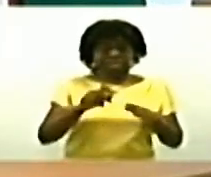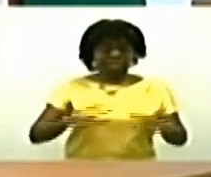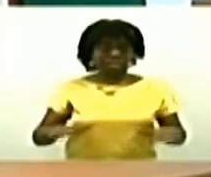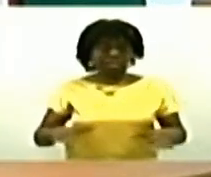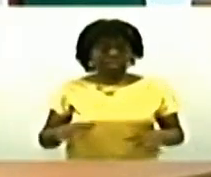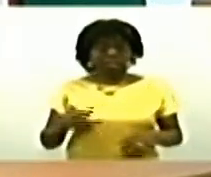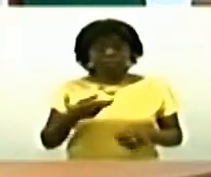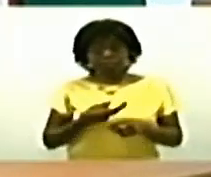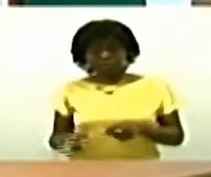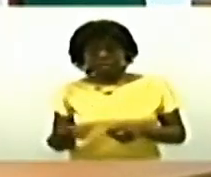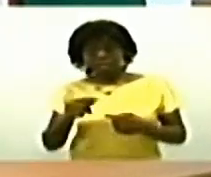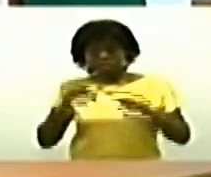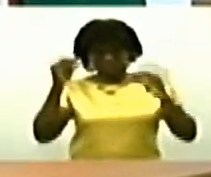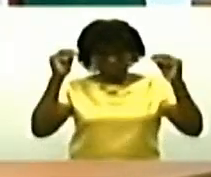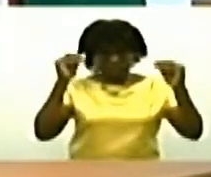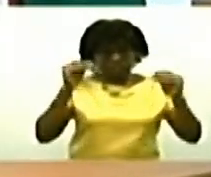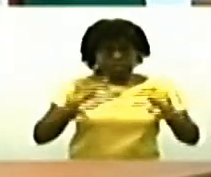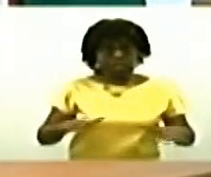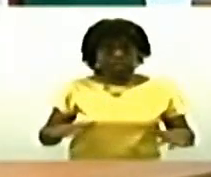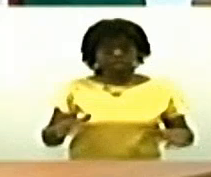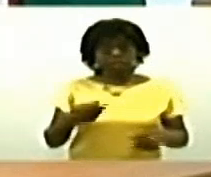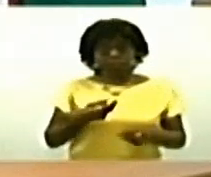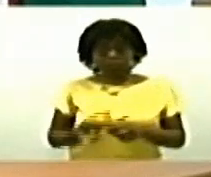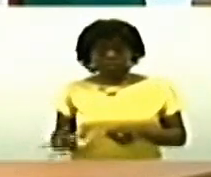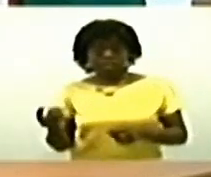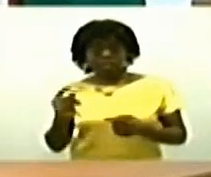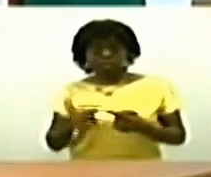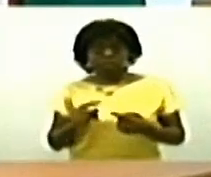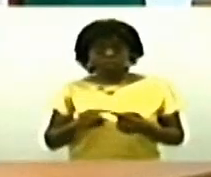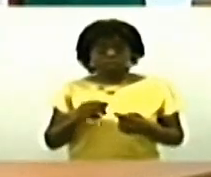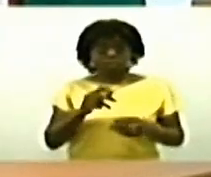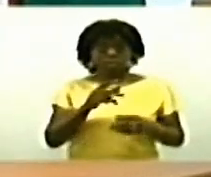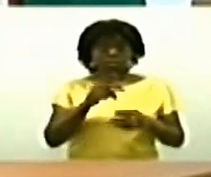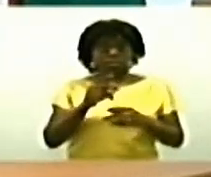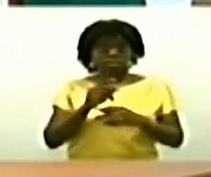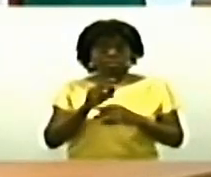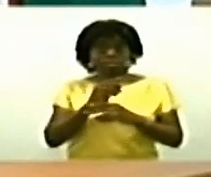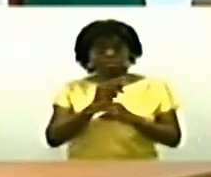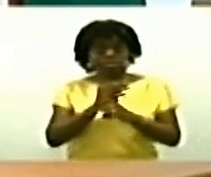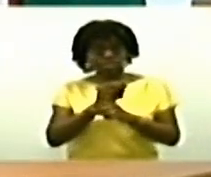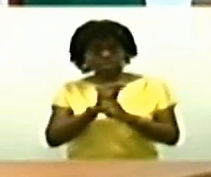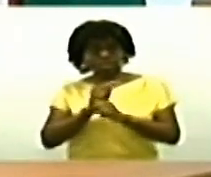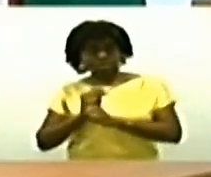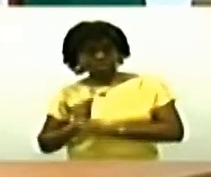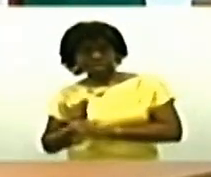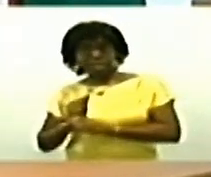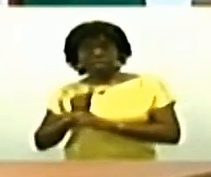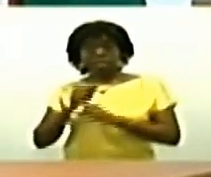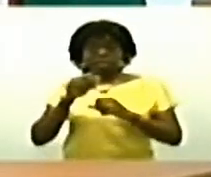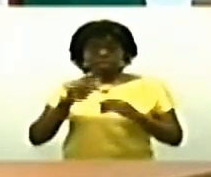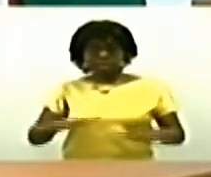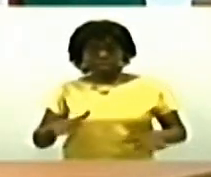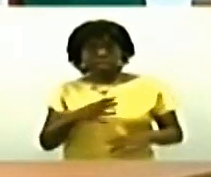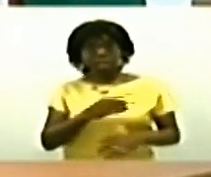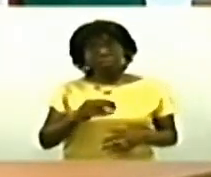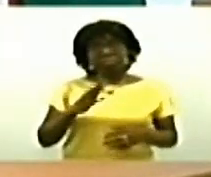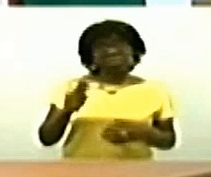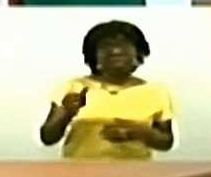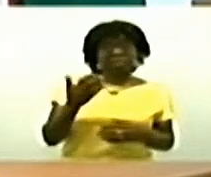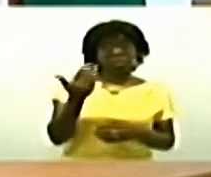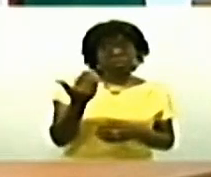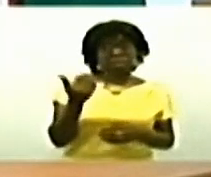to teach the children, you're afraid to restrain the kids. And by 14 or 17,